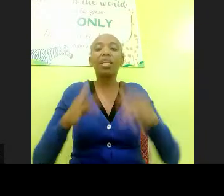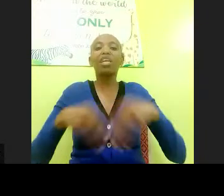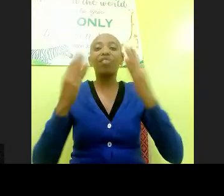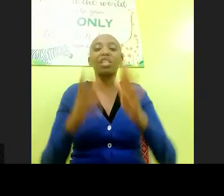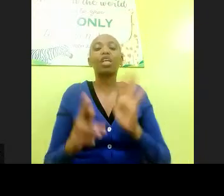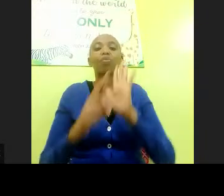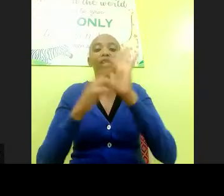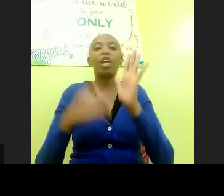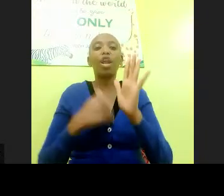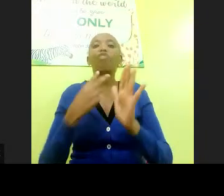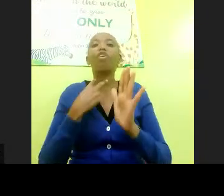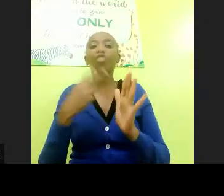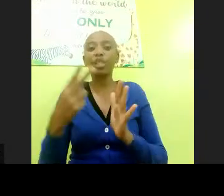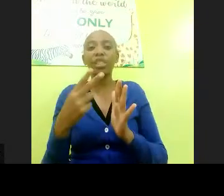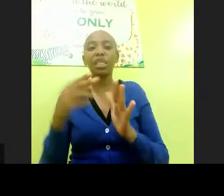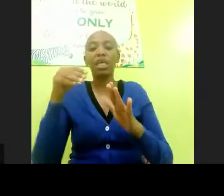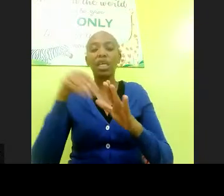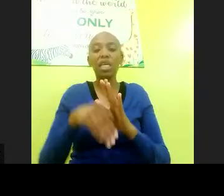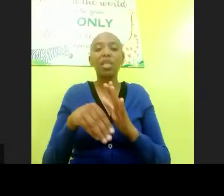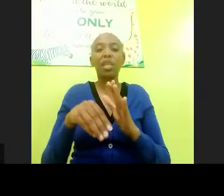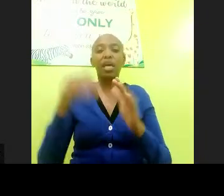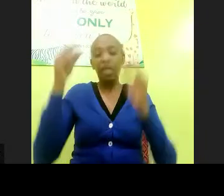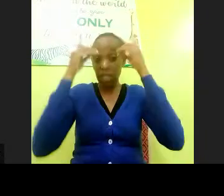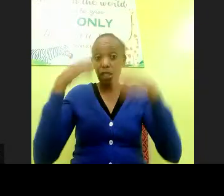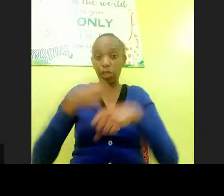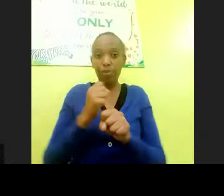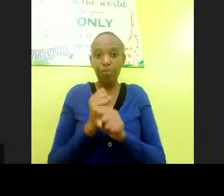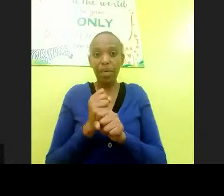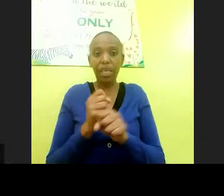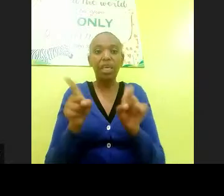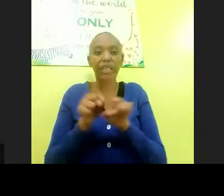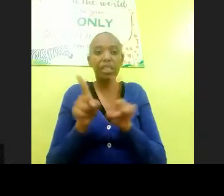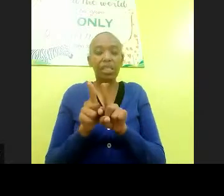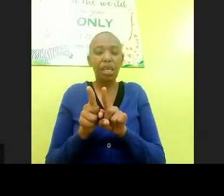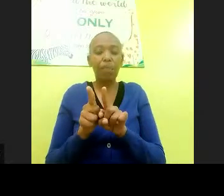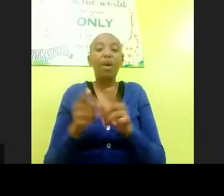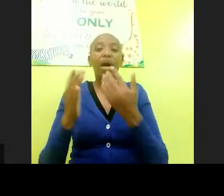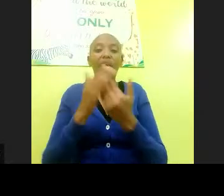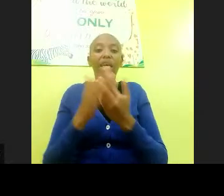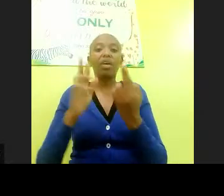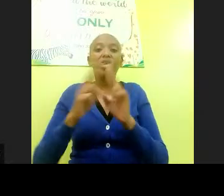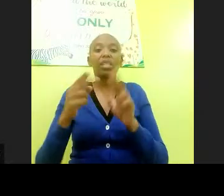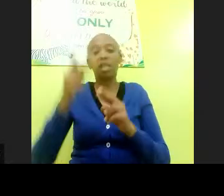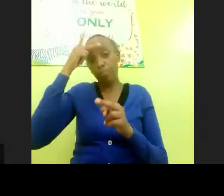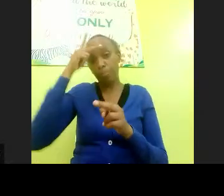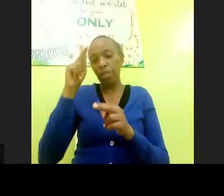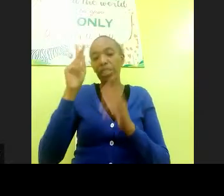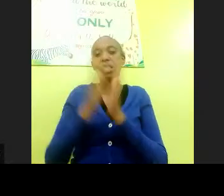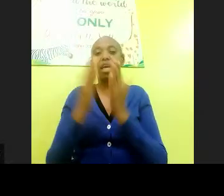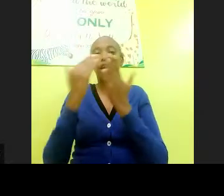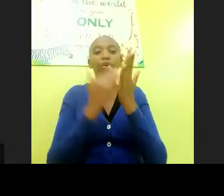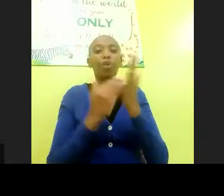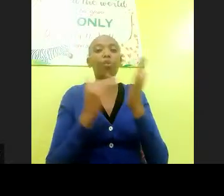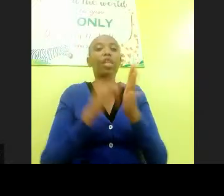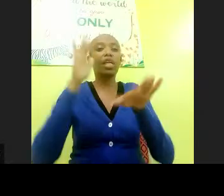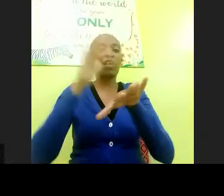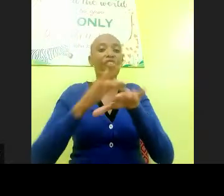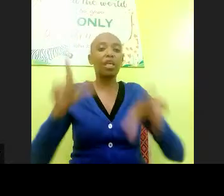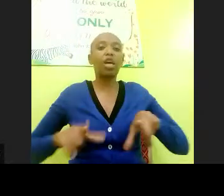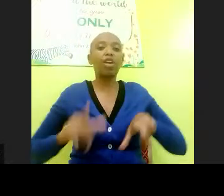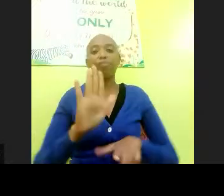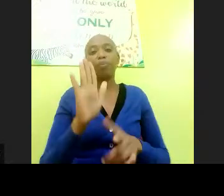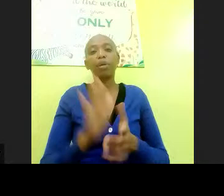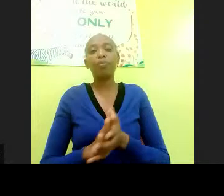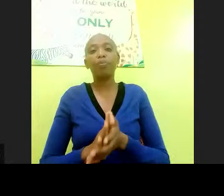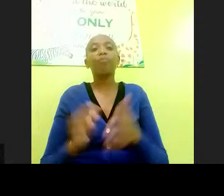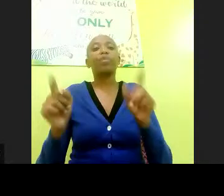a voice in decision-making and design of care-related policies and programs that affect their lives.